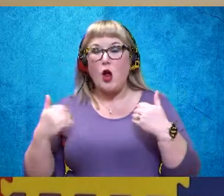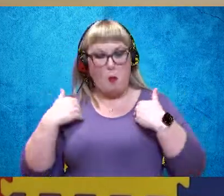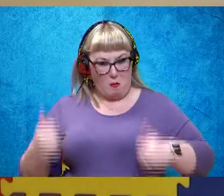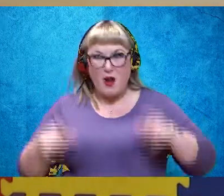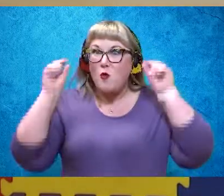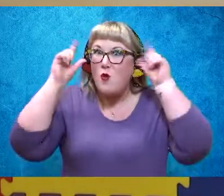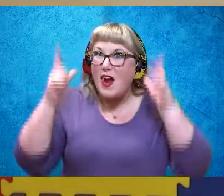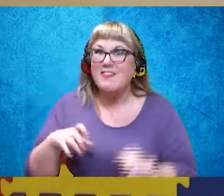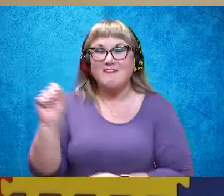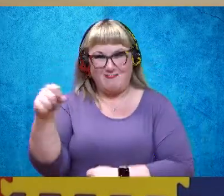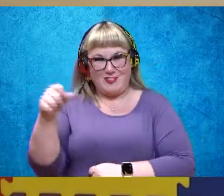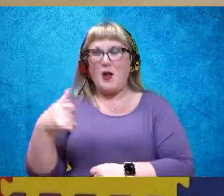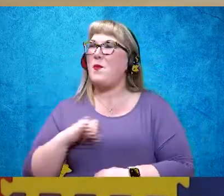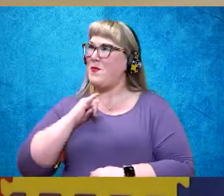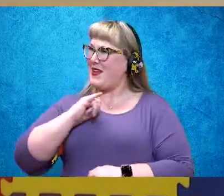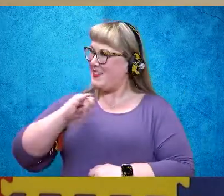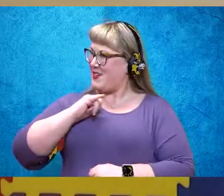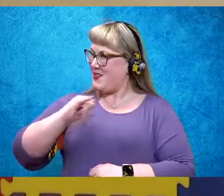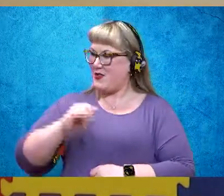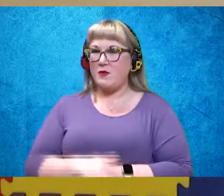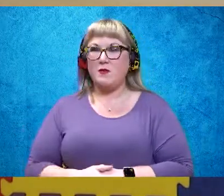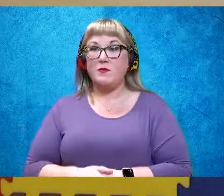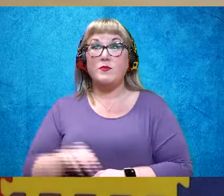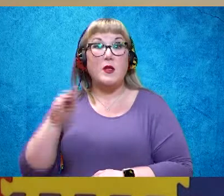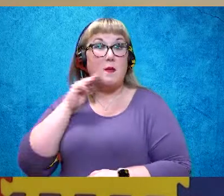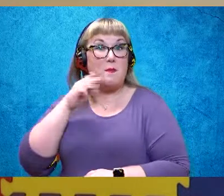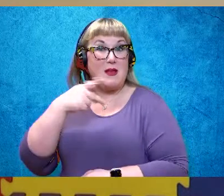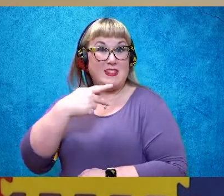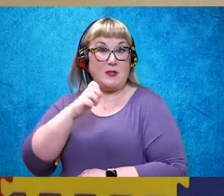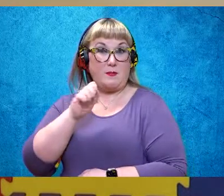awake? Mine is. Miss Peavy